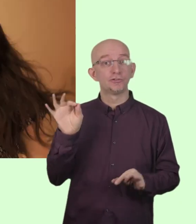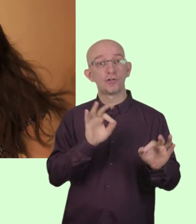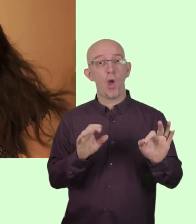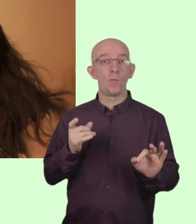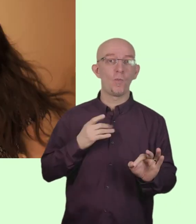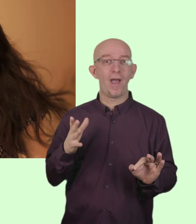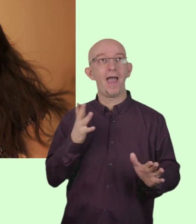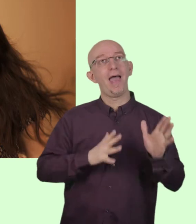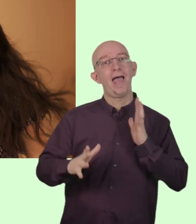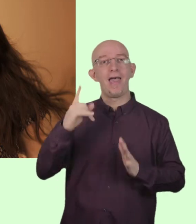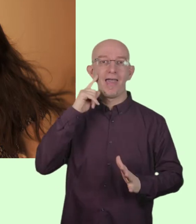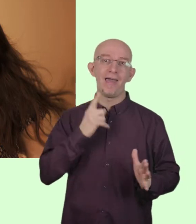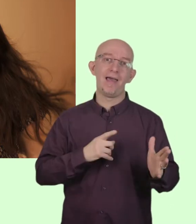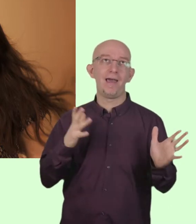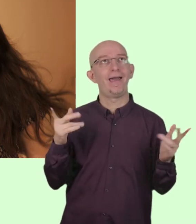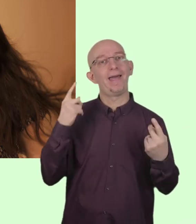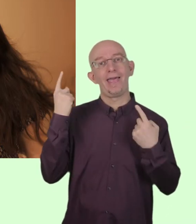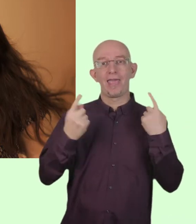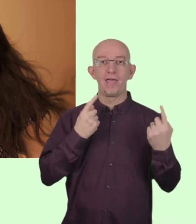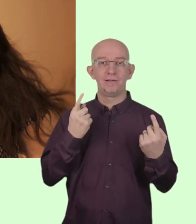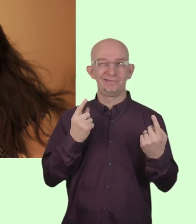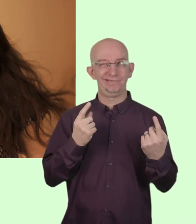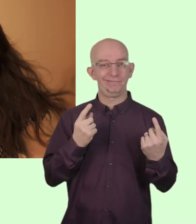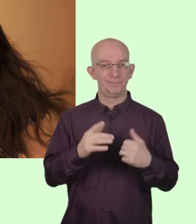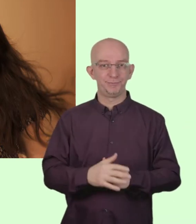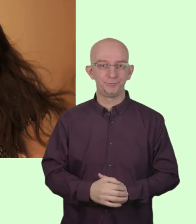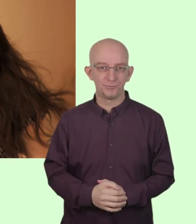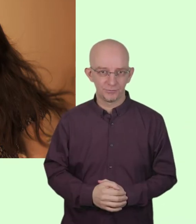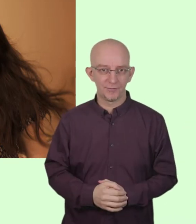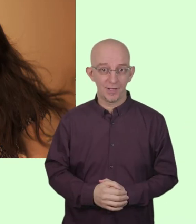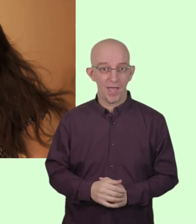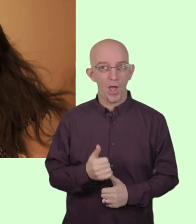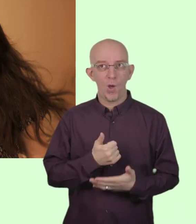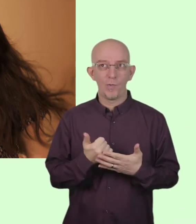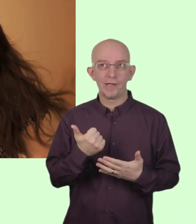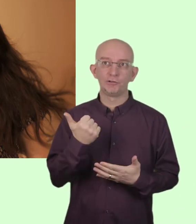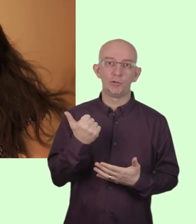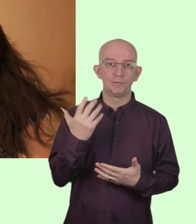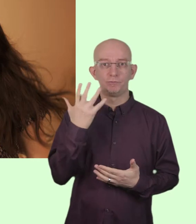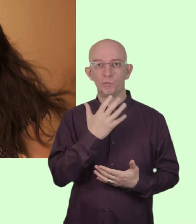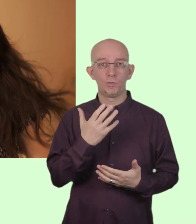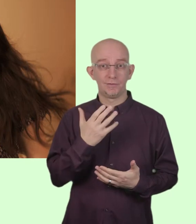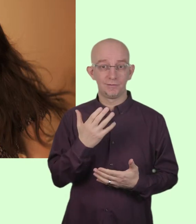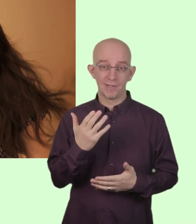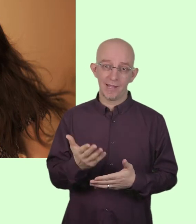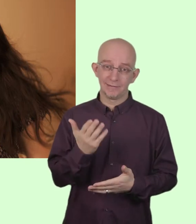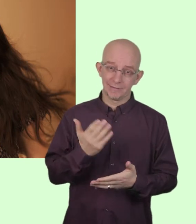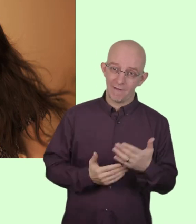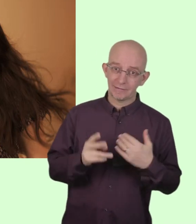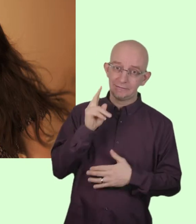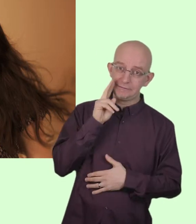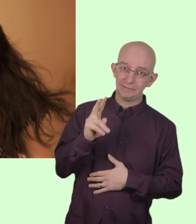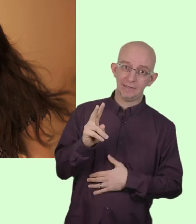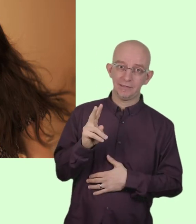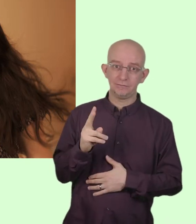And as for this Snow White wannabe, no wonder she's in such a good mood every day. She's never once